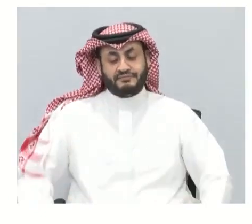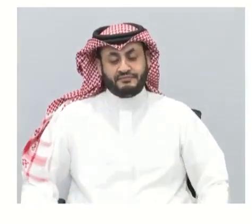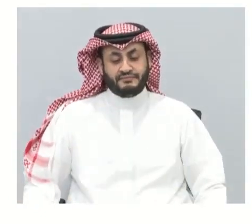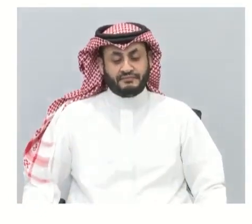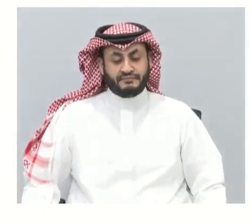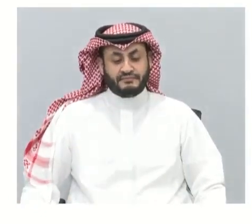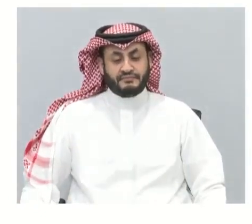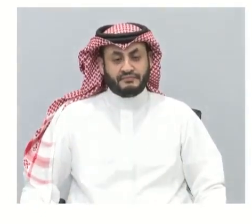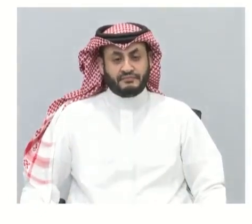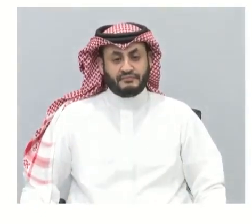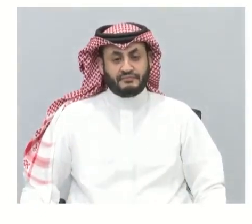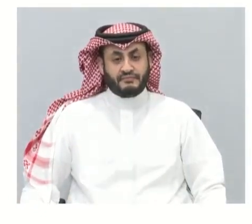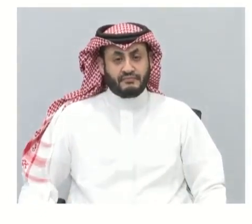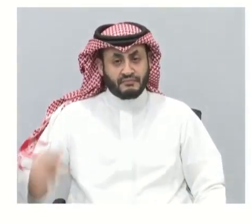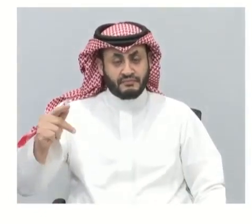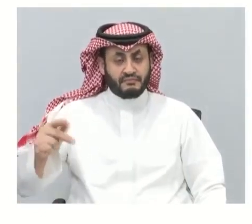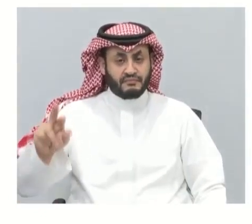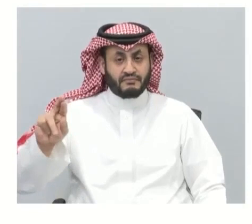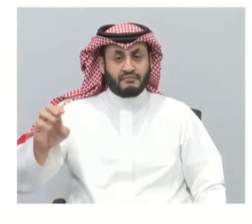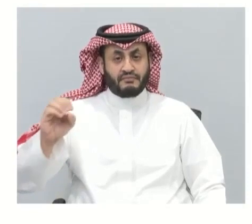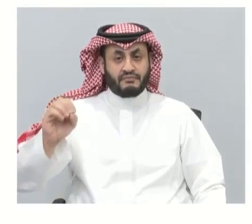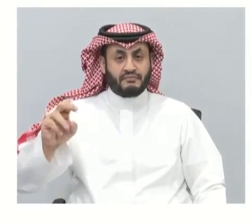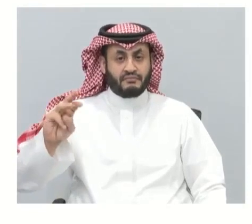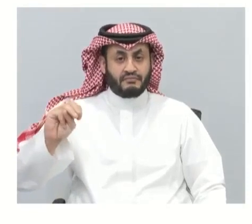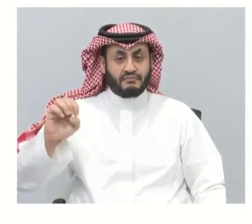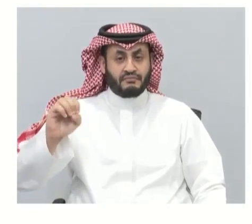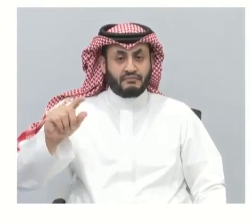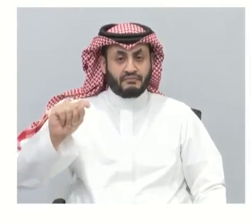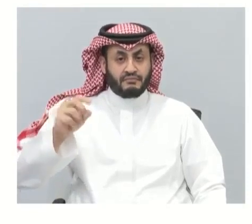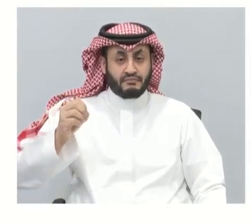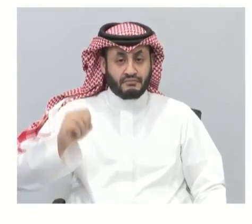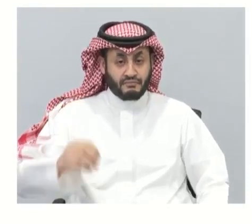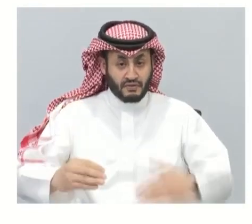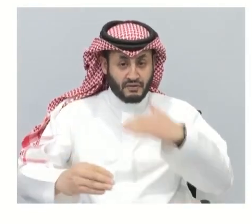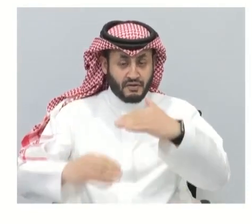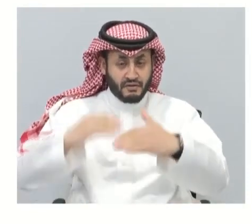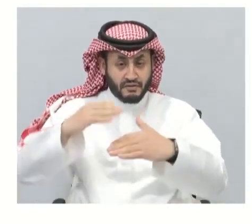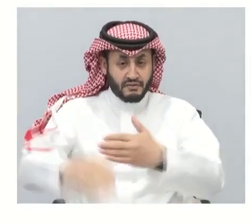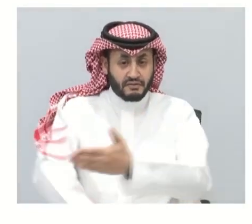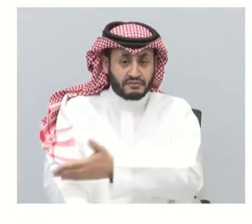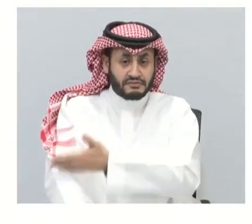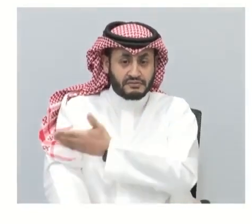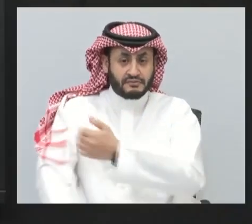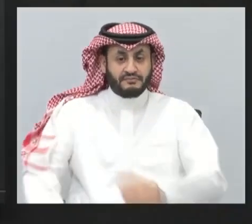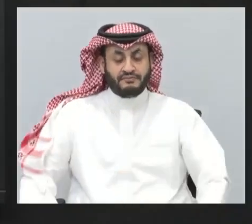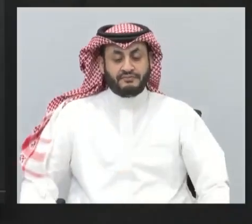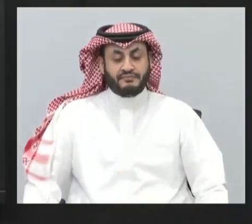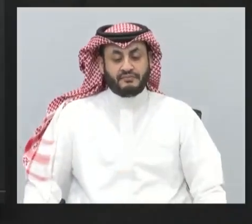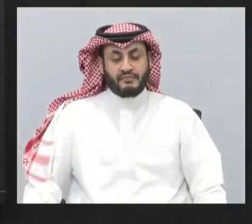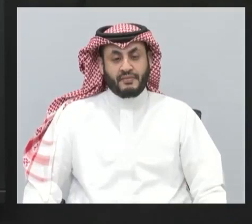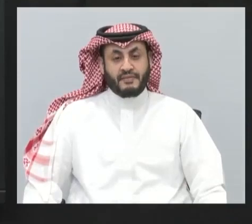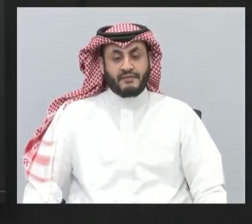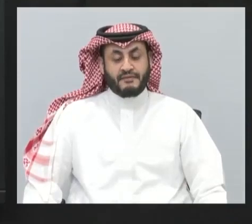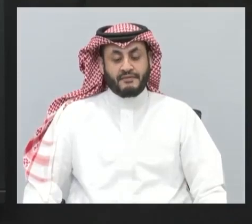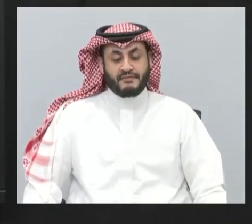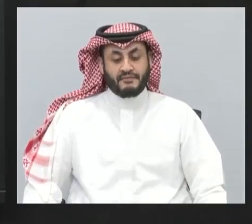something. Good soil promotes plant growth. When the soil is good, so it will promote, help